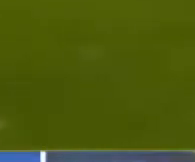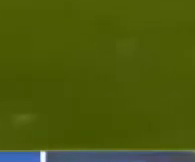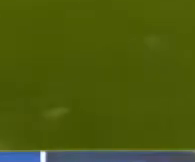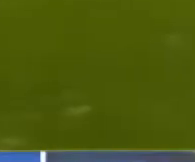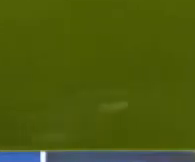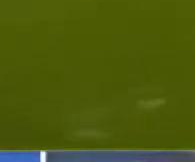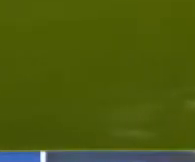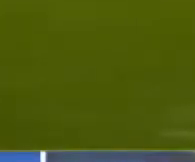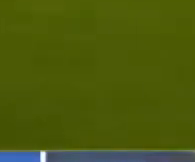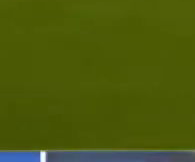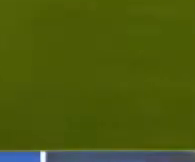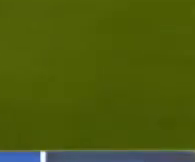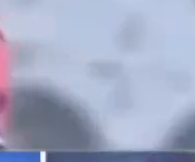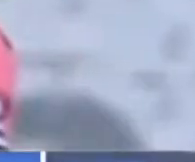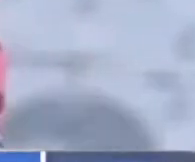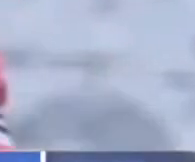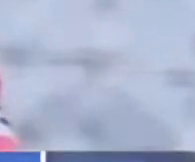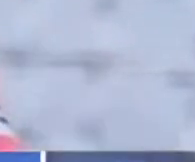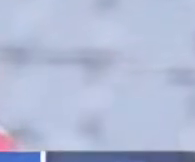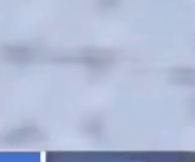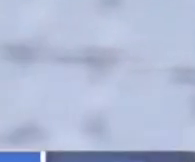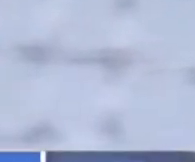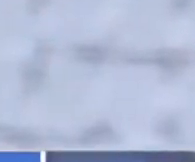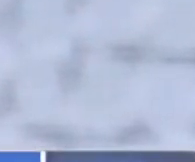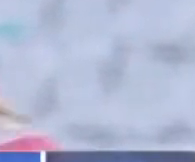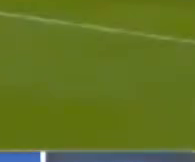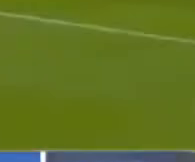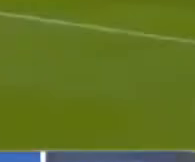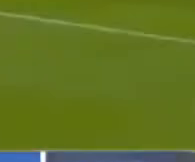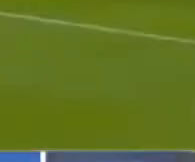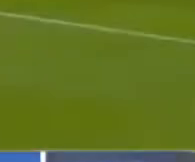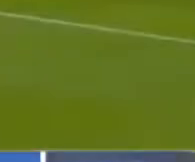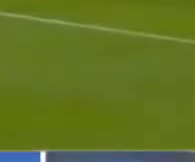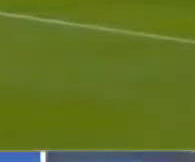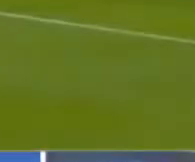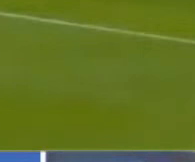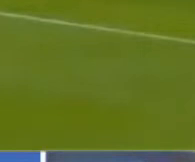is blowing a whistle for what's just been a sensation.